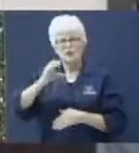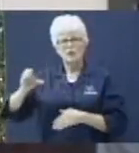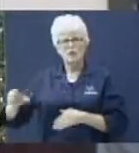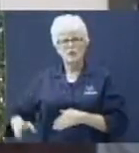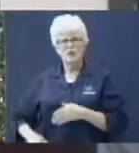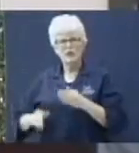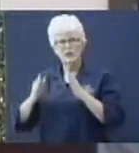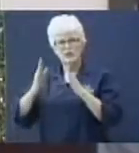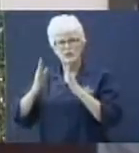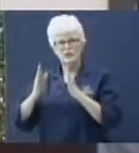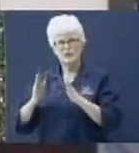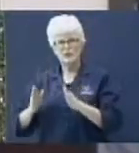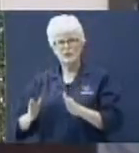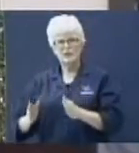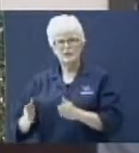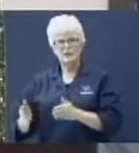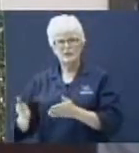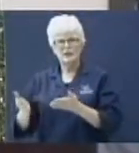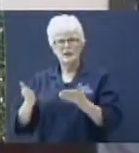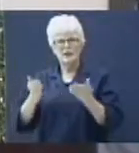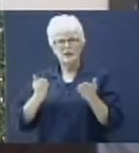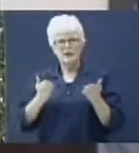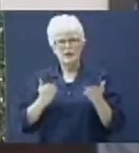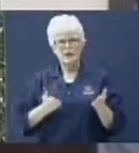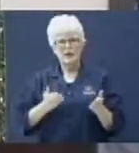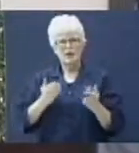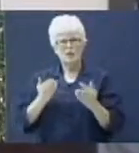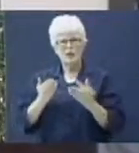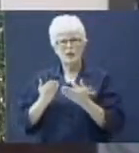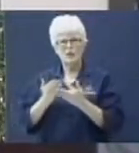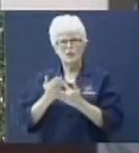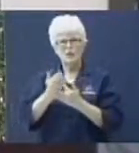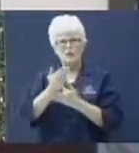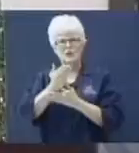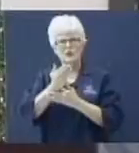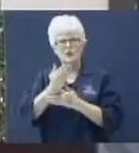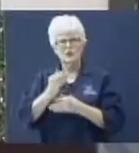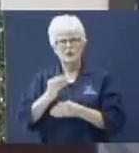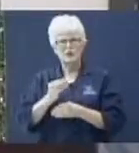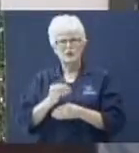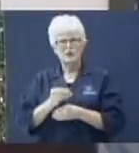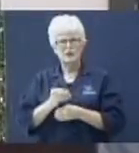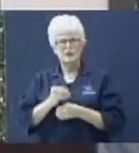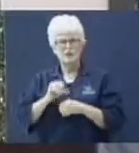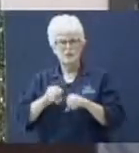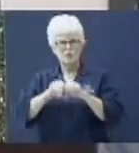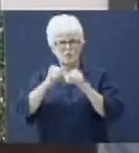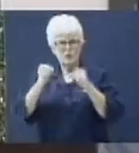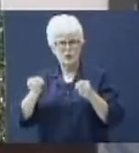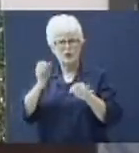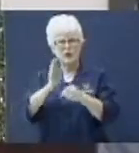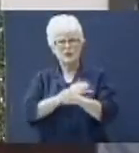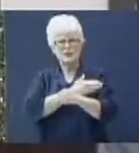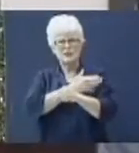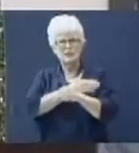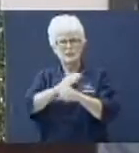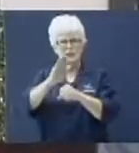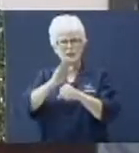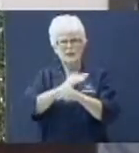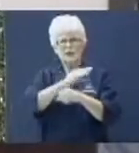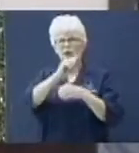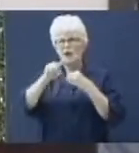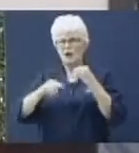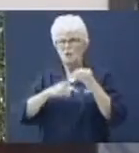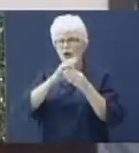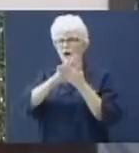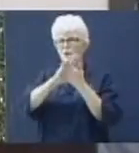Christendom had rolled along through unbroken song, a